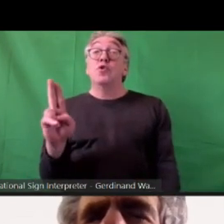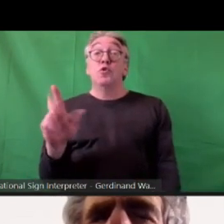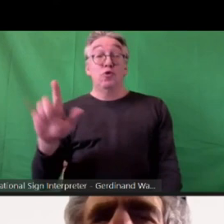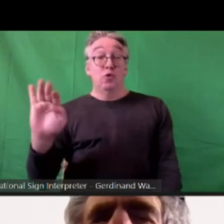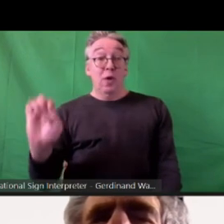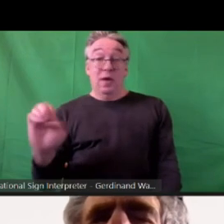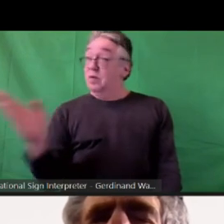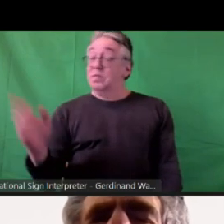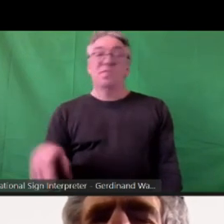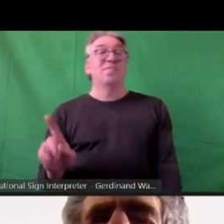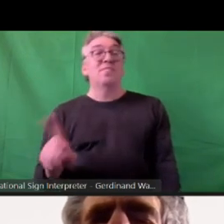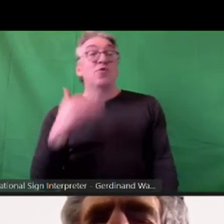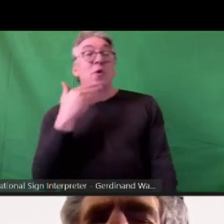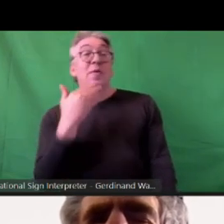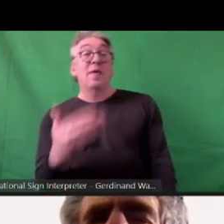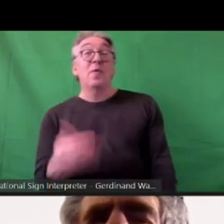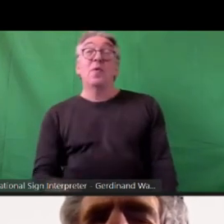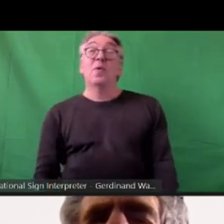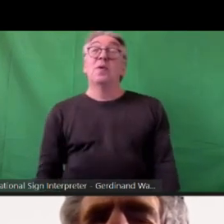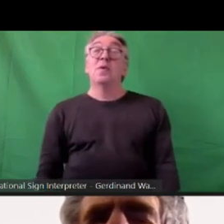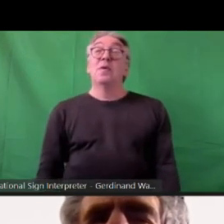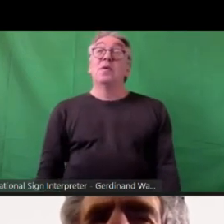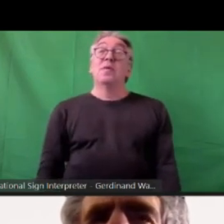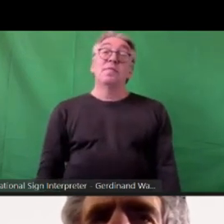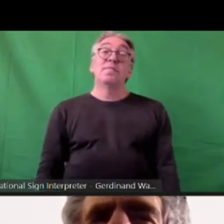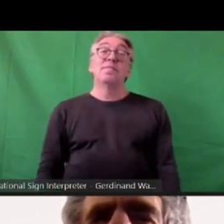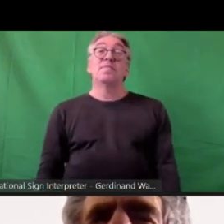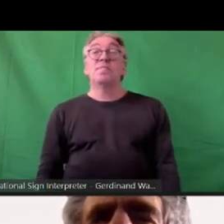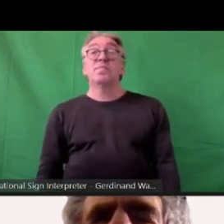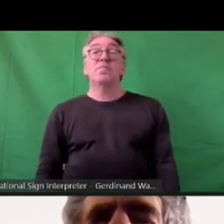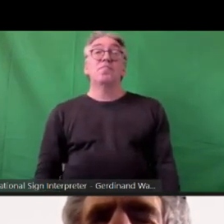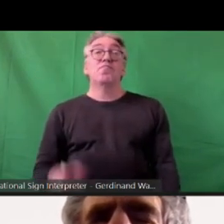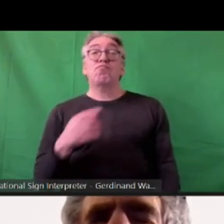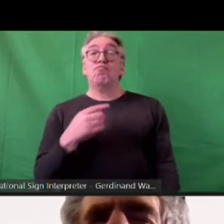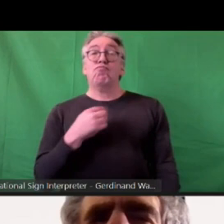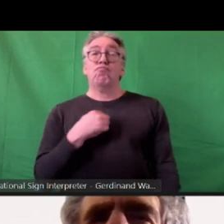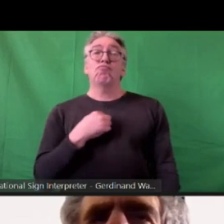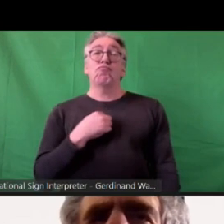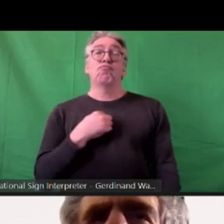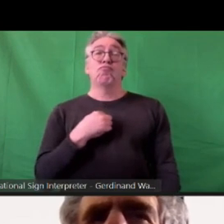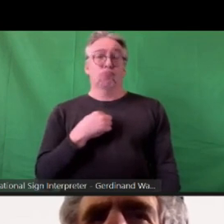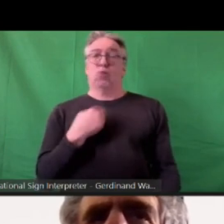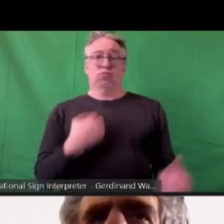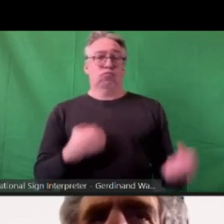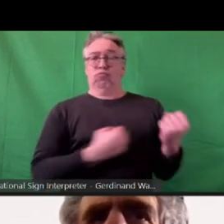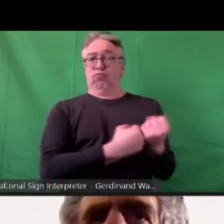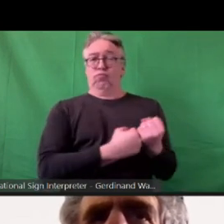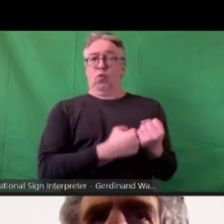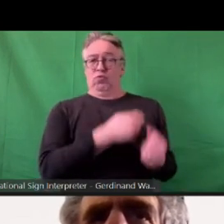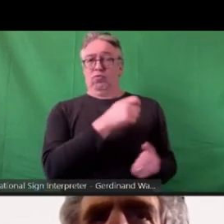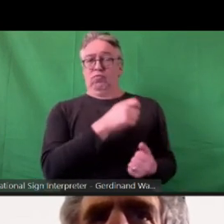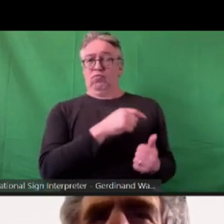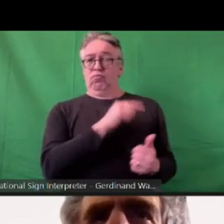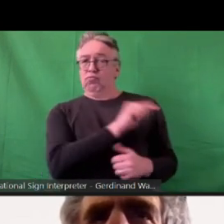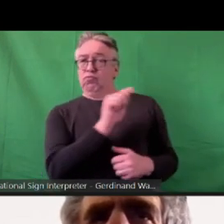Thank you, but I'll still, echo what my colleague has mentioned about,